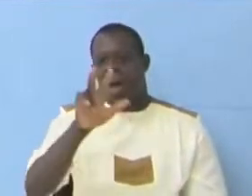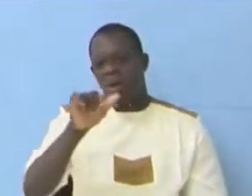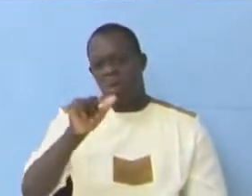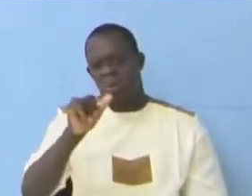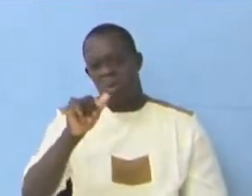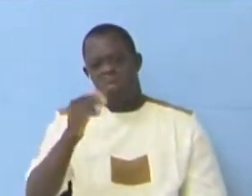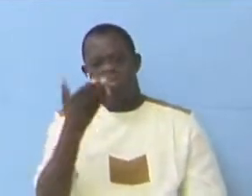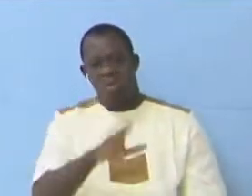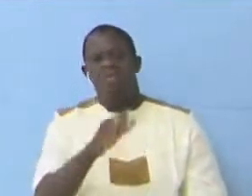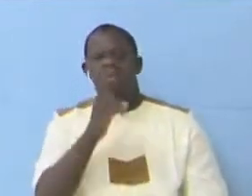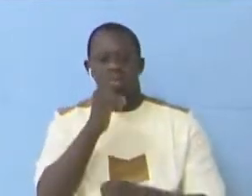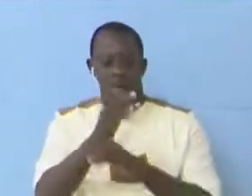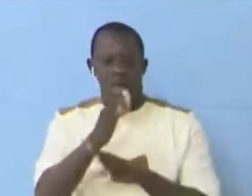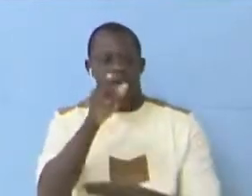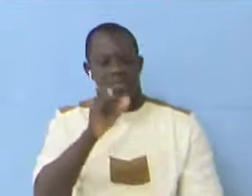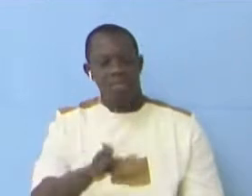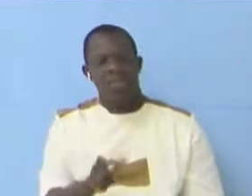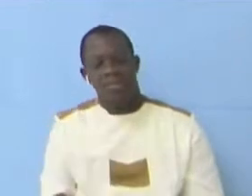Muful, Ghanaian.